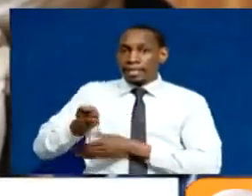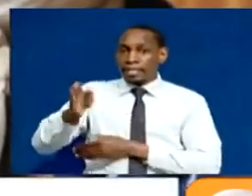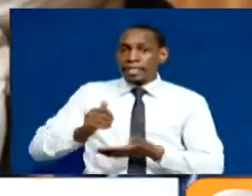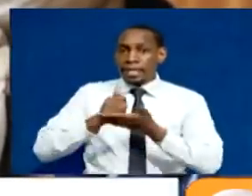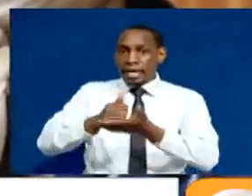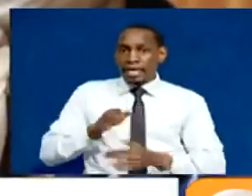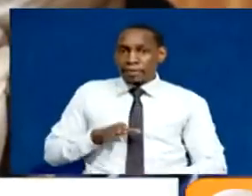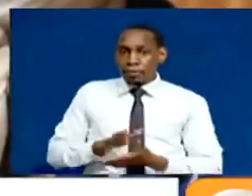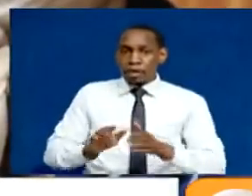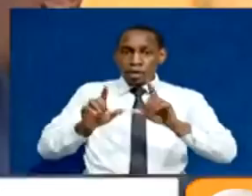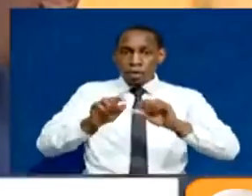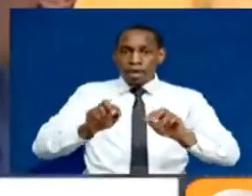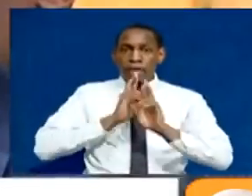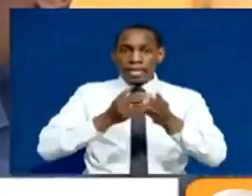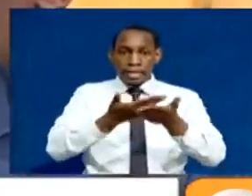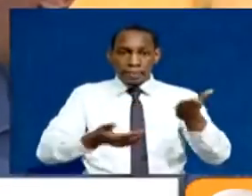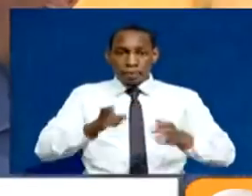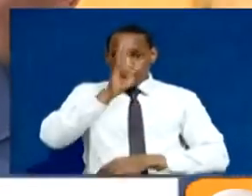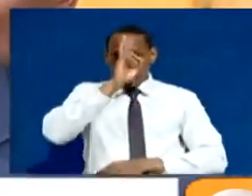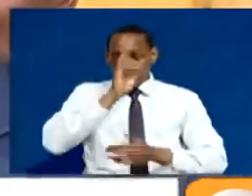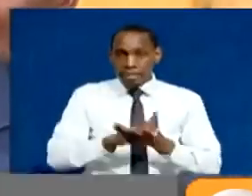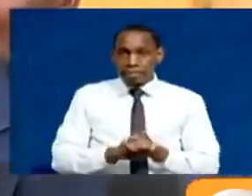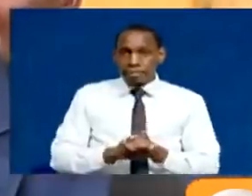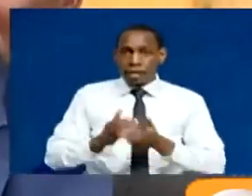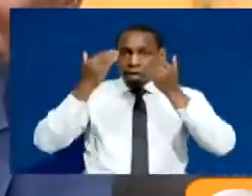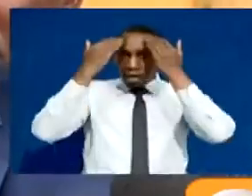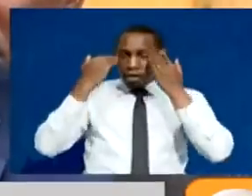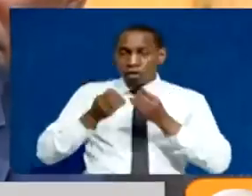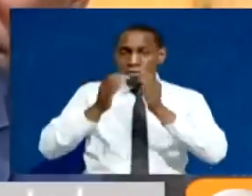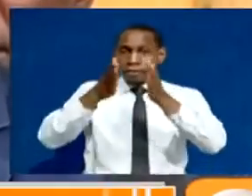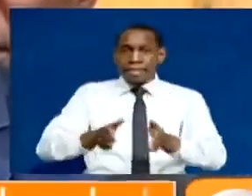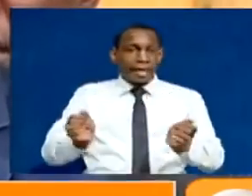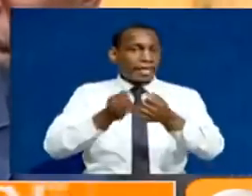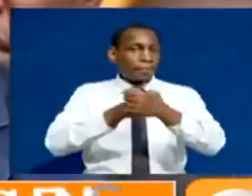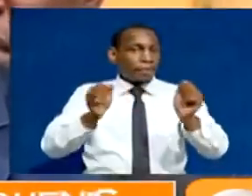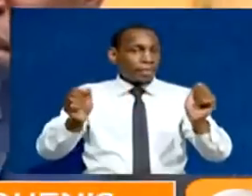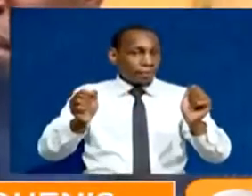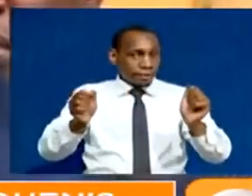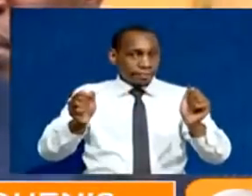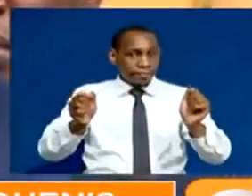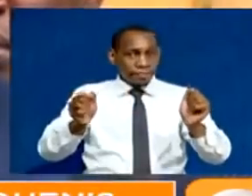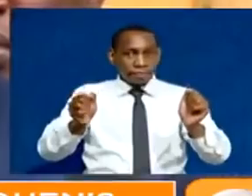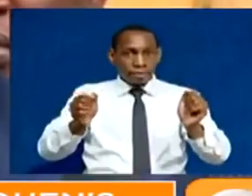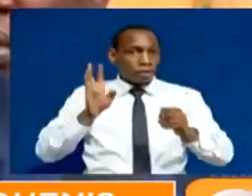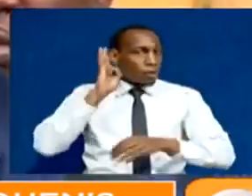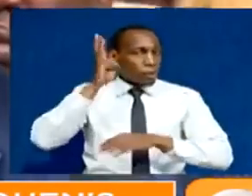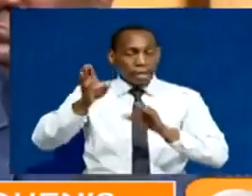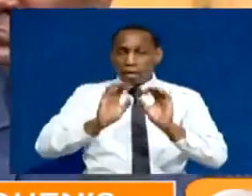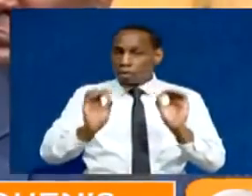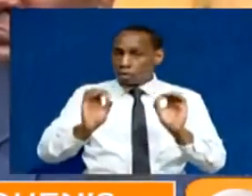her statements to the police. A judicial officer cannot, shall